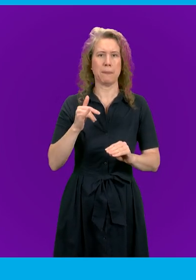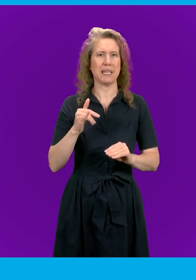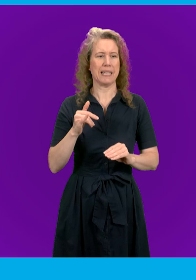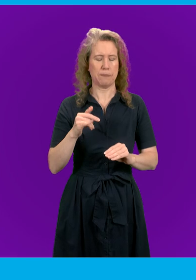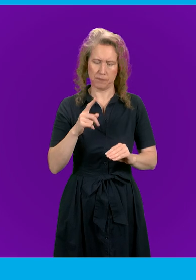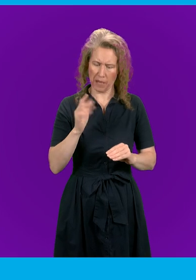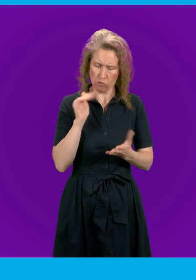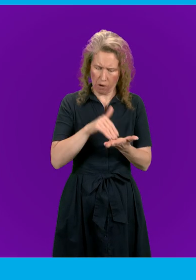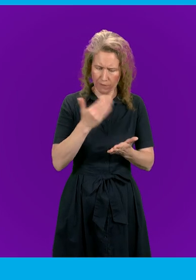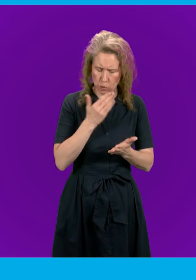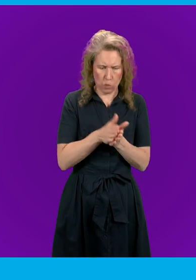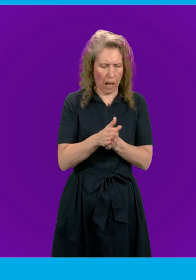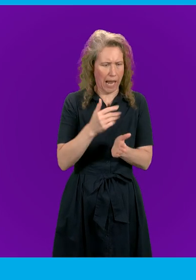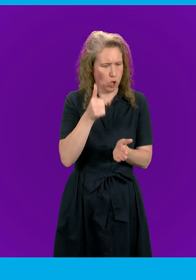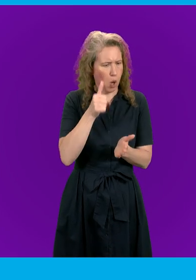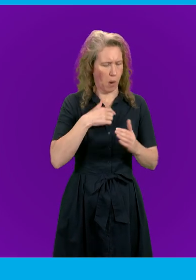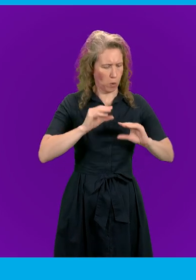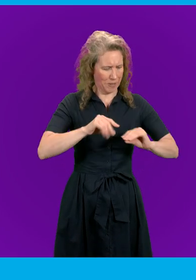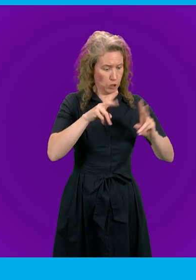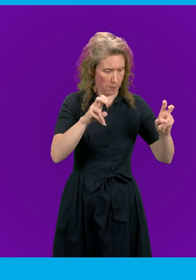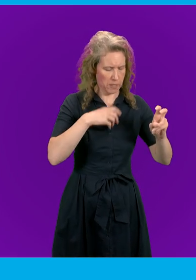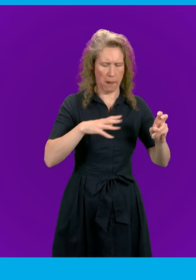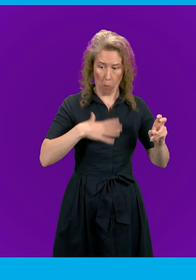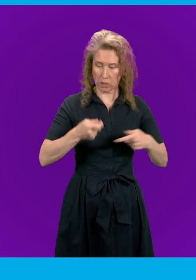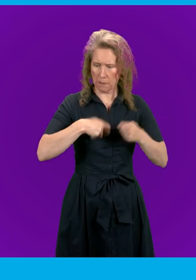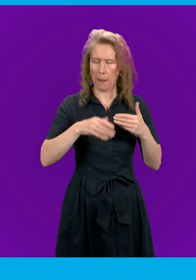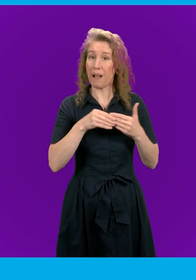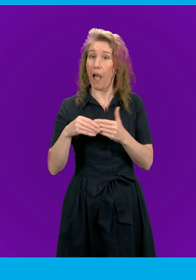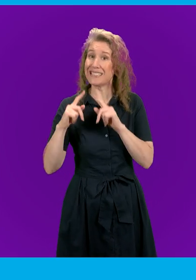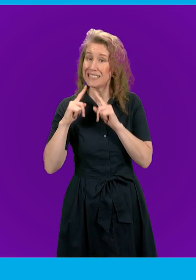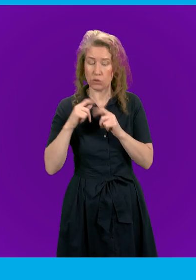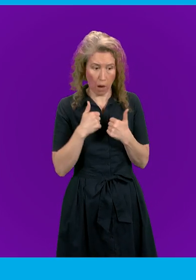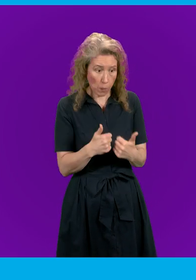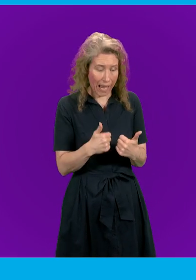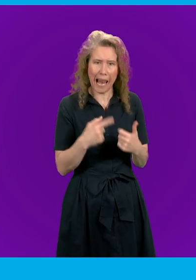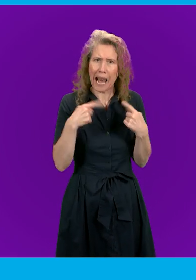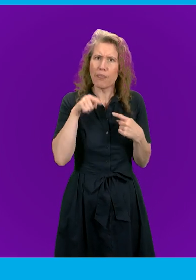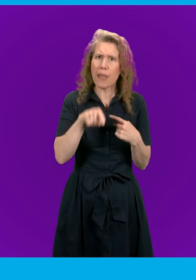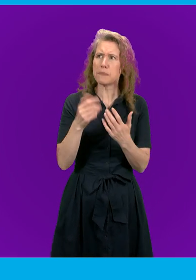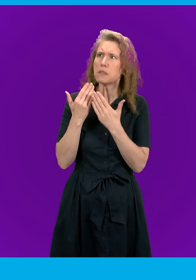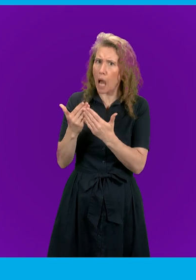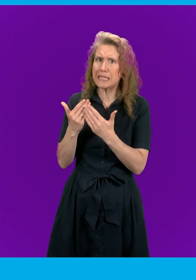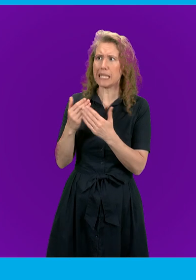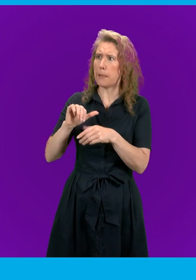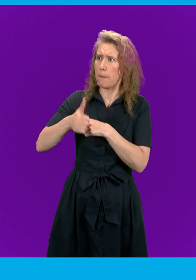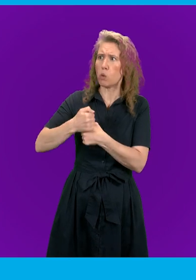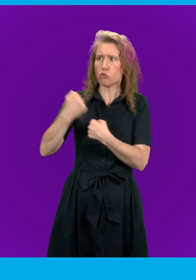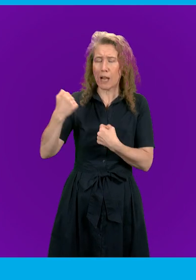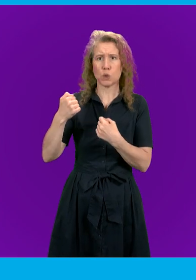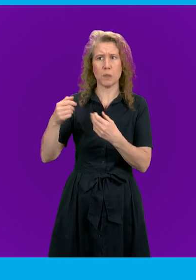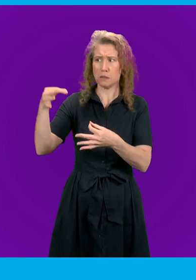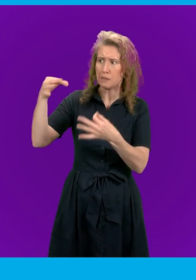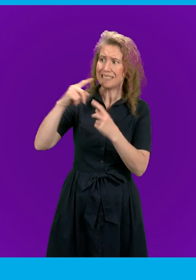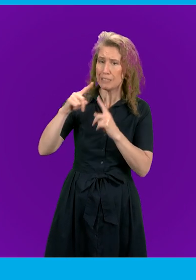years before they become a guidance teacher. So if you actually let them do their postgrad education the same way that I did in